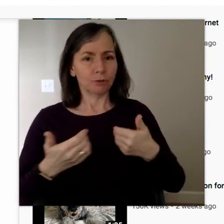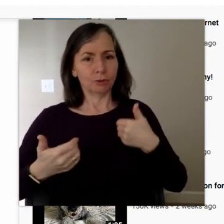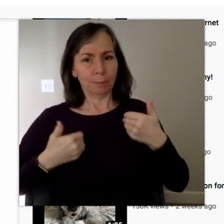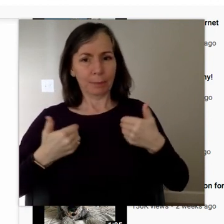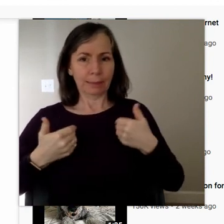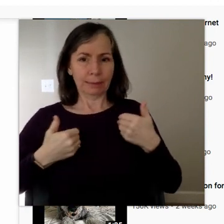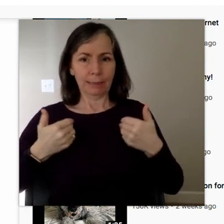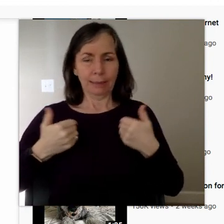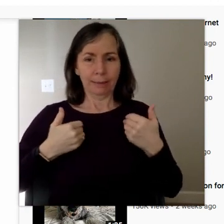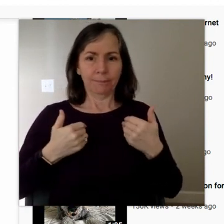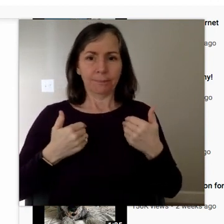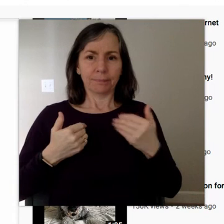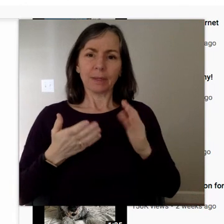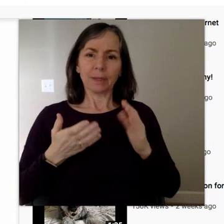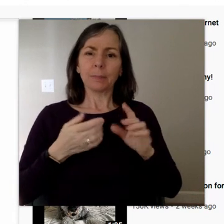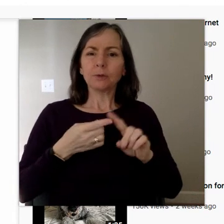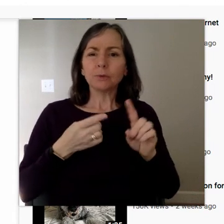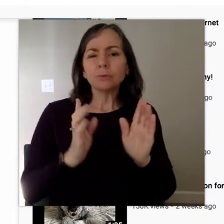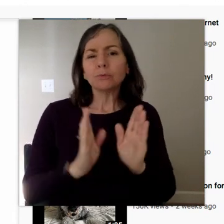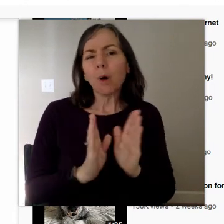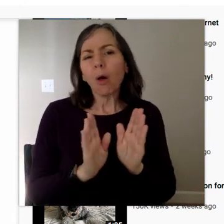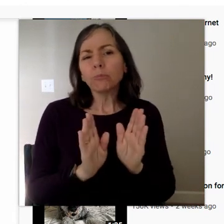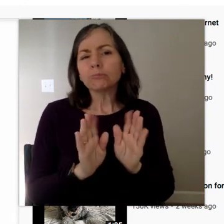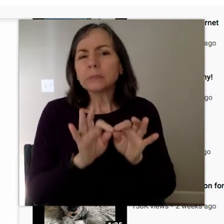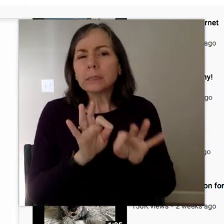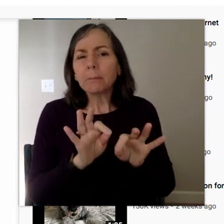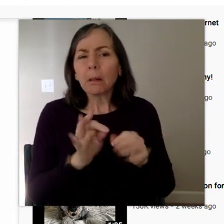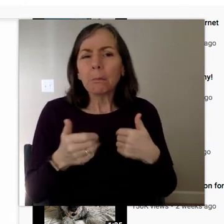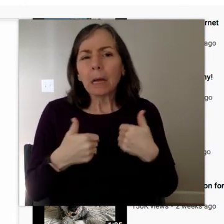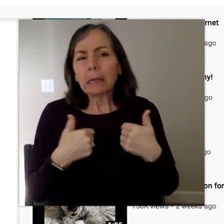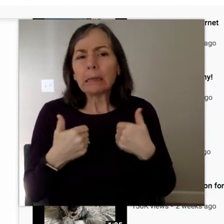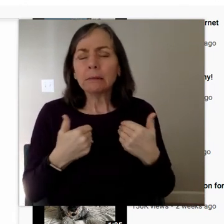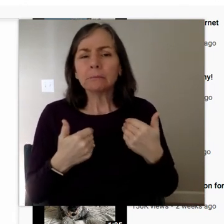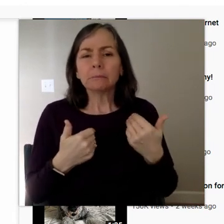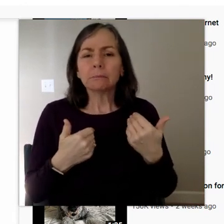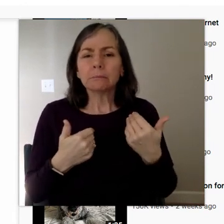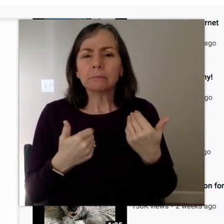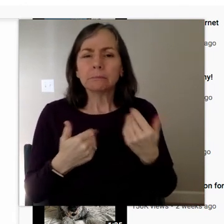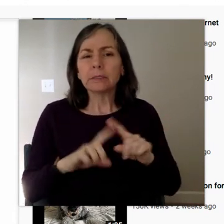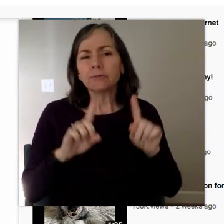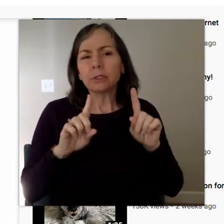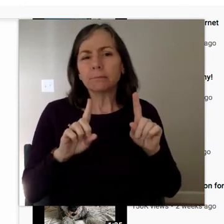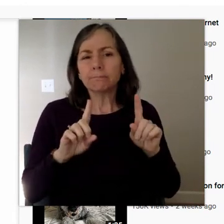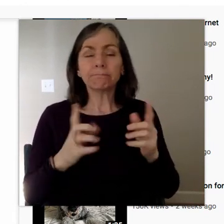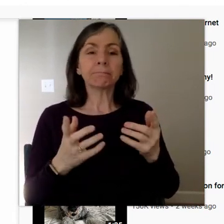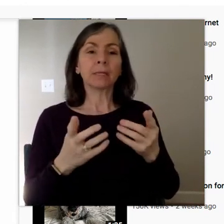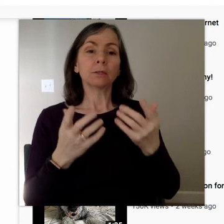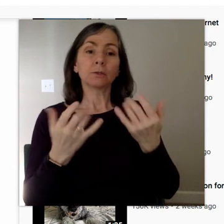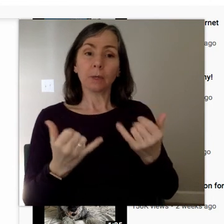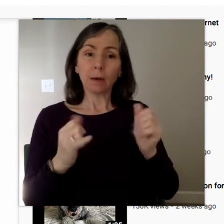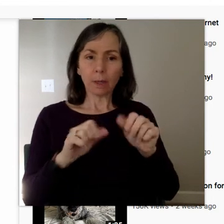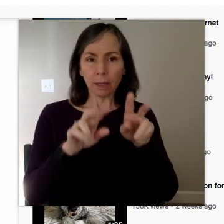we have less in common with. So we can now look at these things through DNA